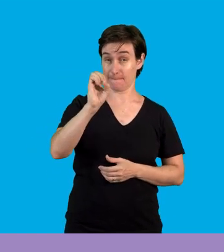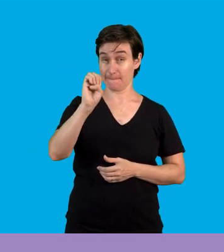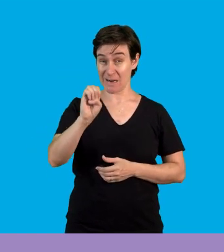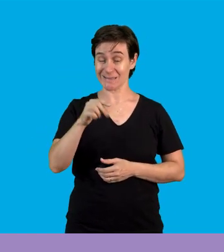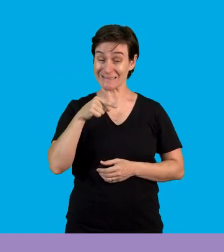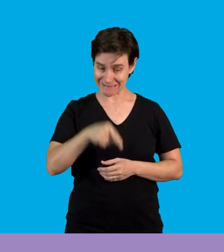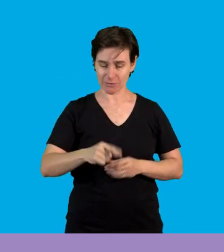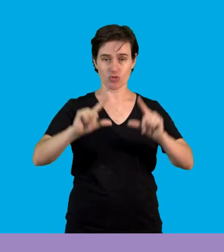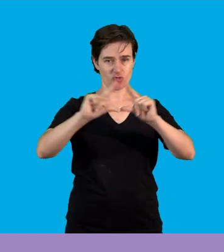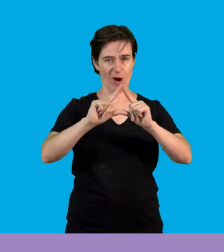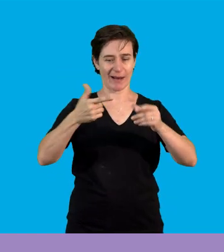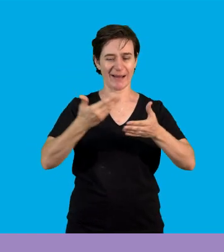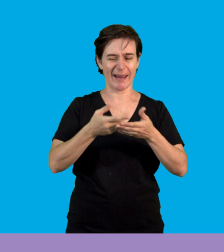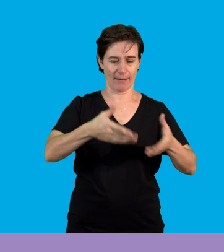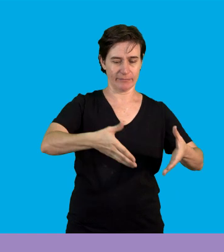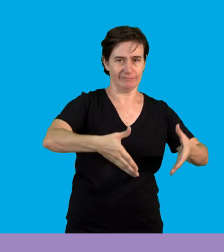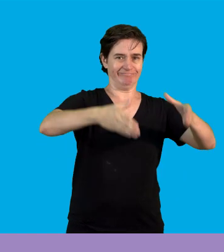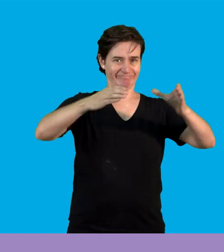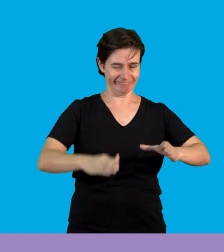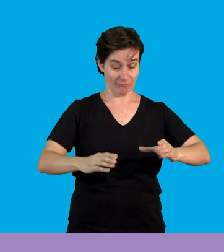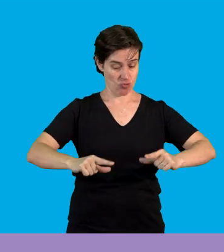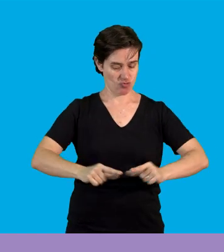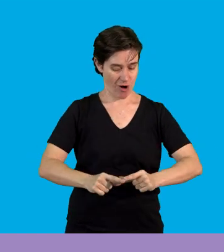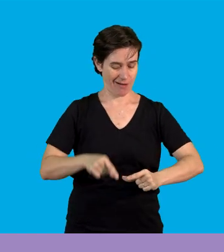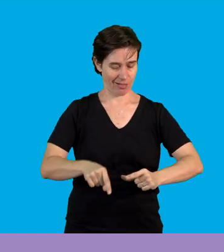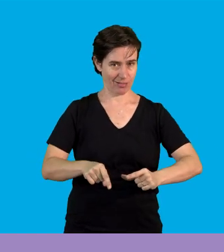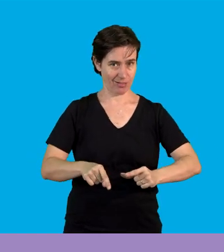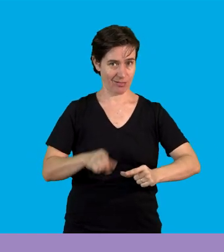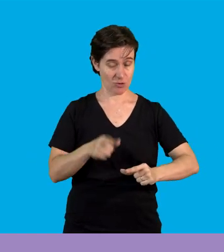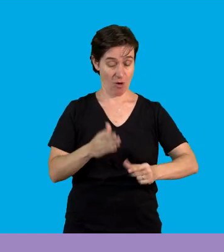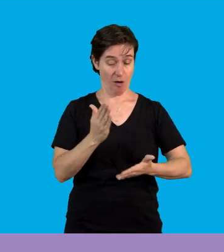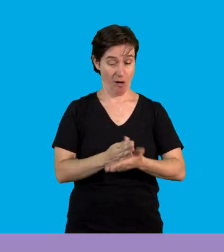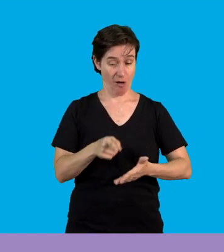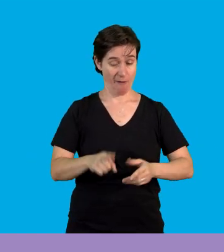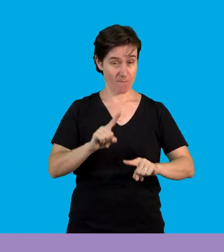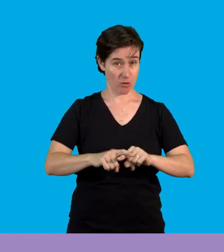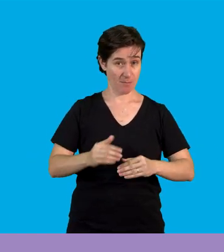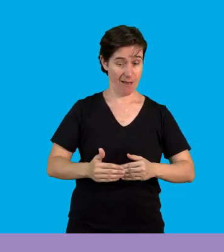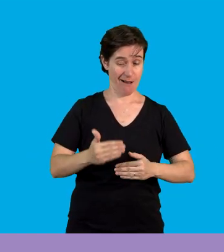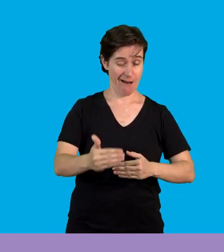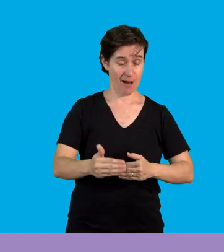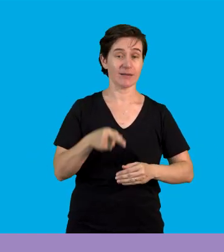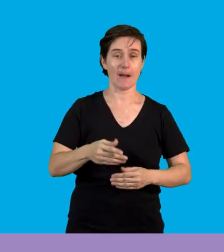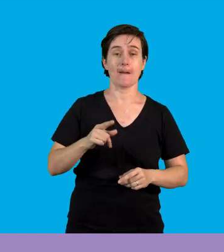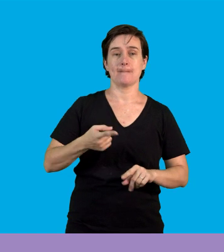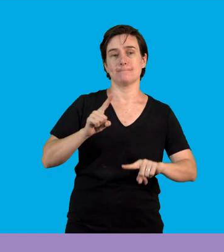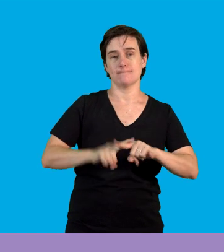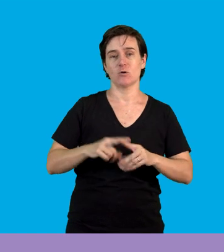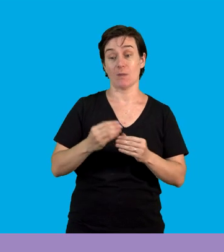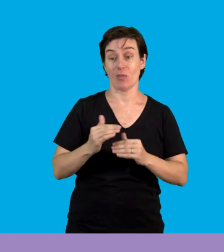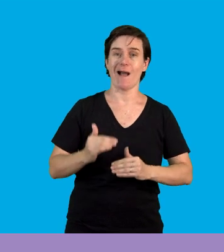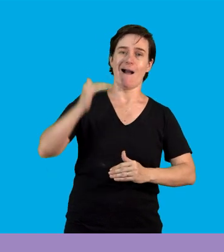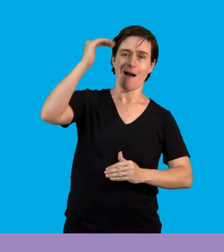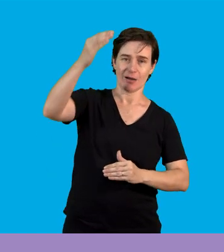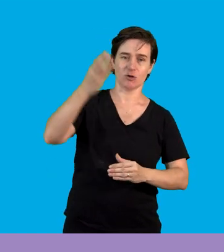be a triangle, which is the 1/2 multiplied by the base multiplied by the height. And of course, we are going to now multiply also